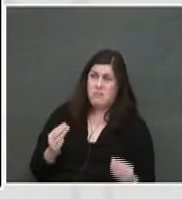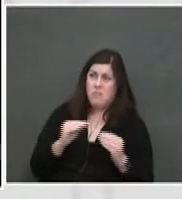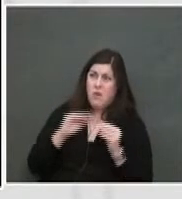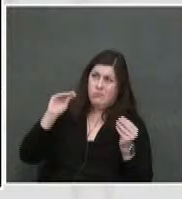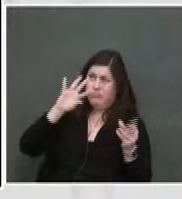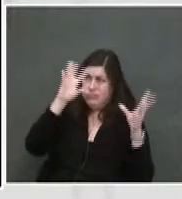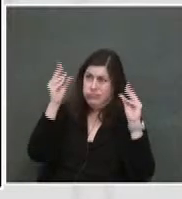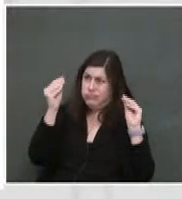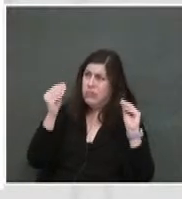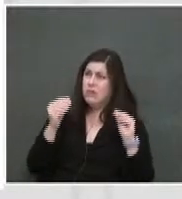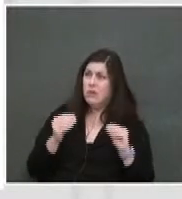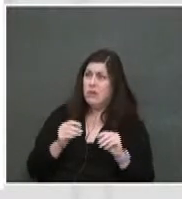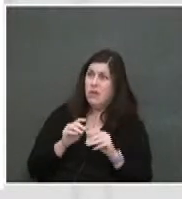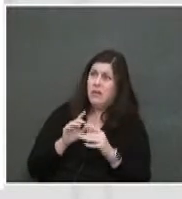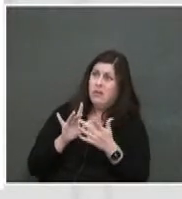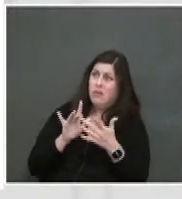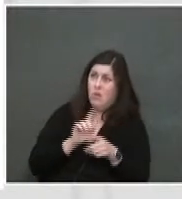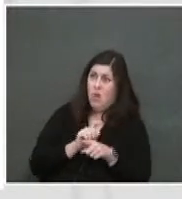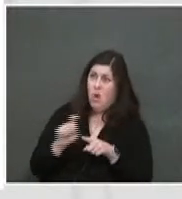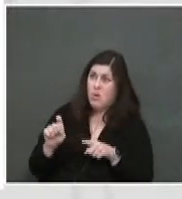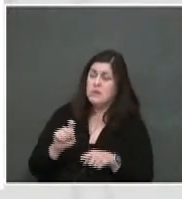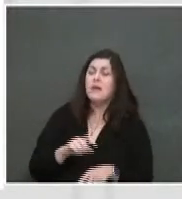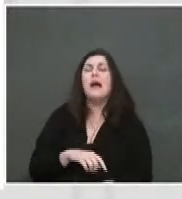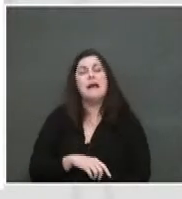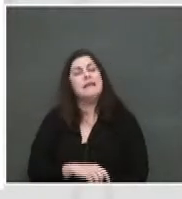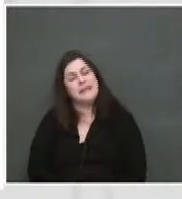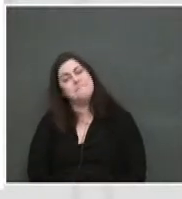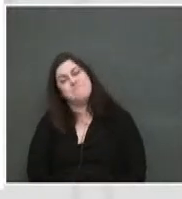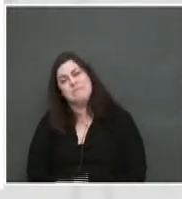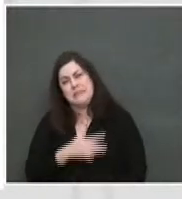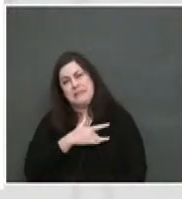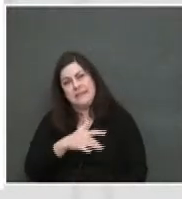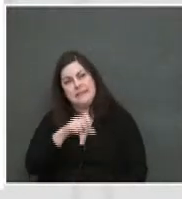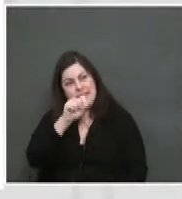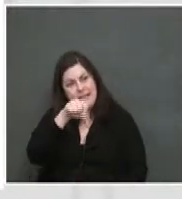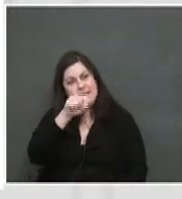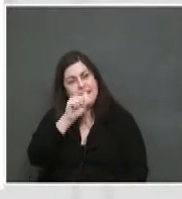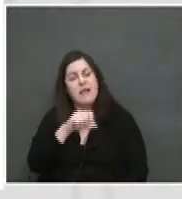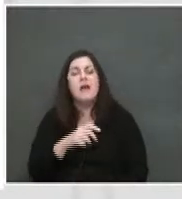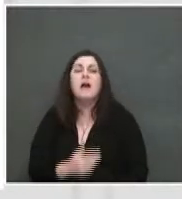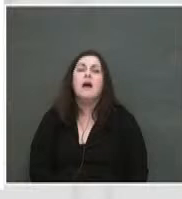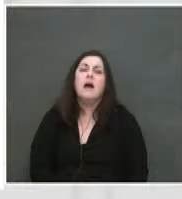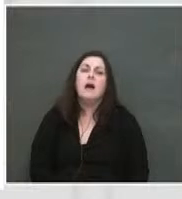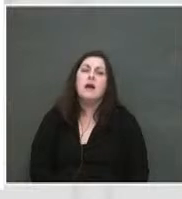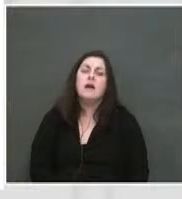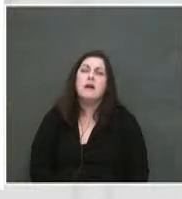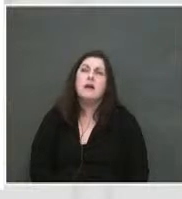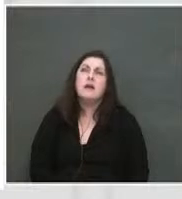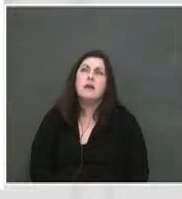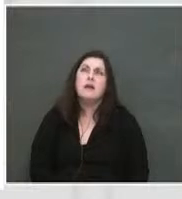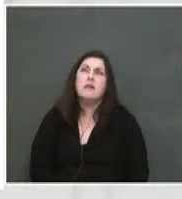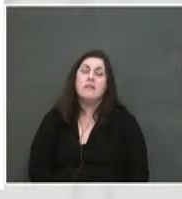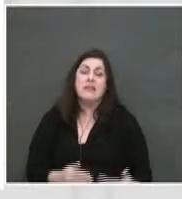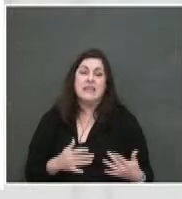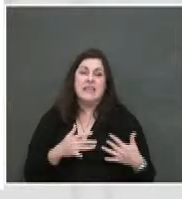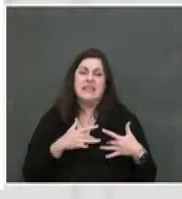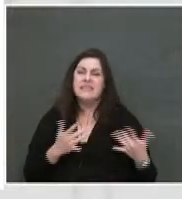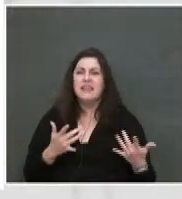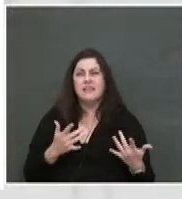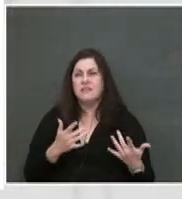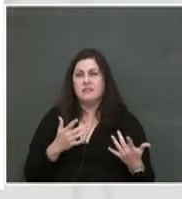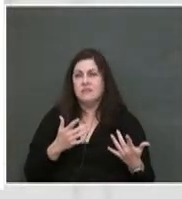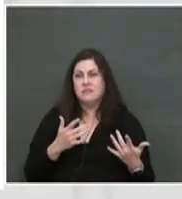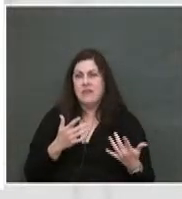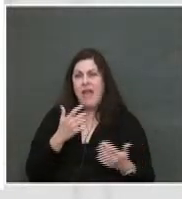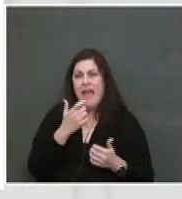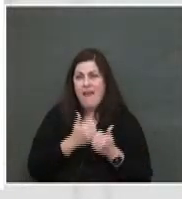the year? Yes, I would say so. And it's also just, it tends to have ebbs and flows, and